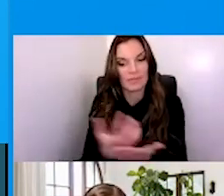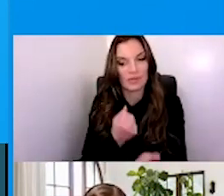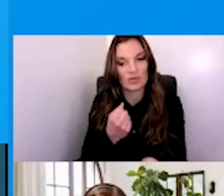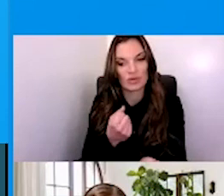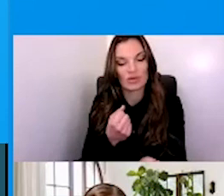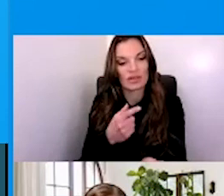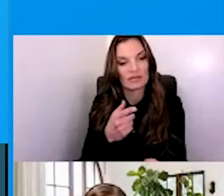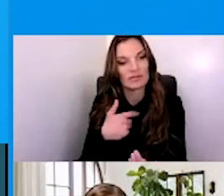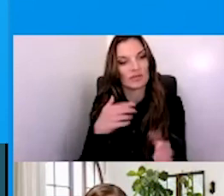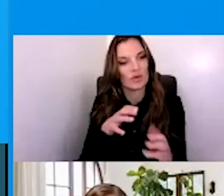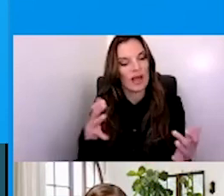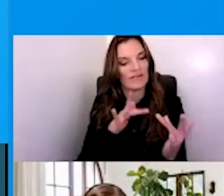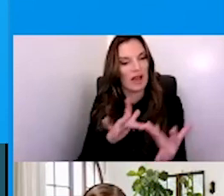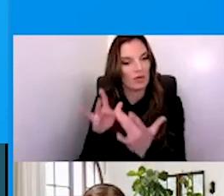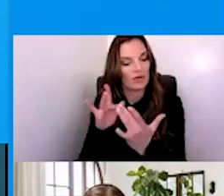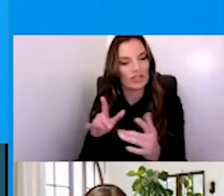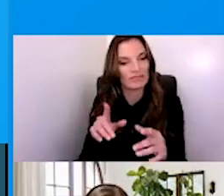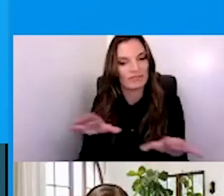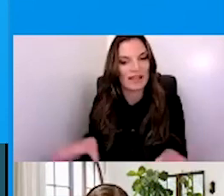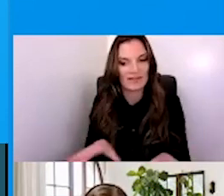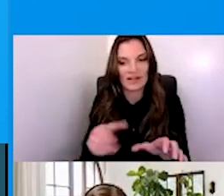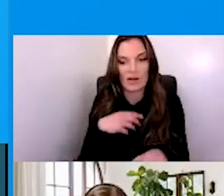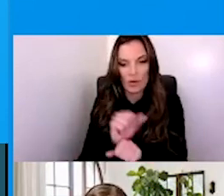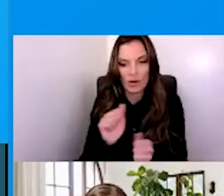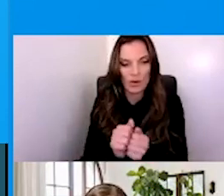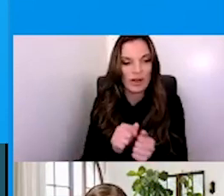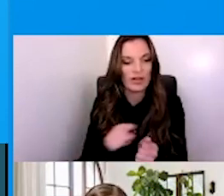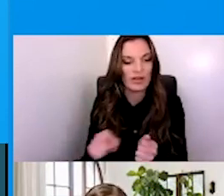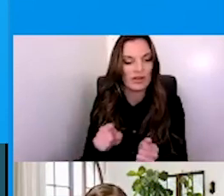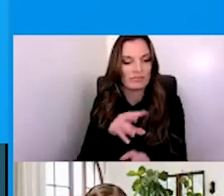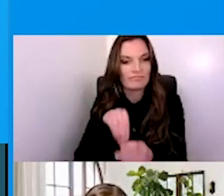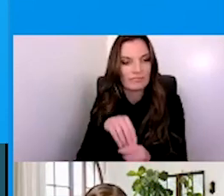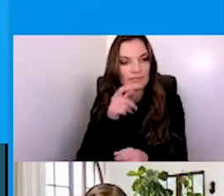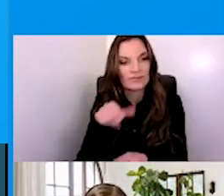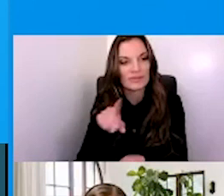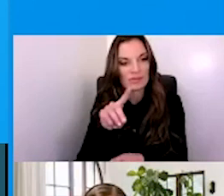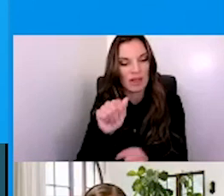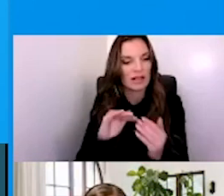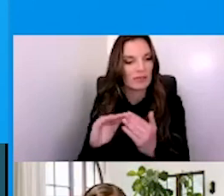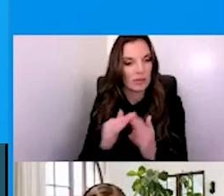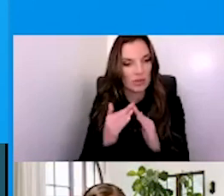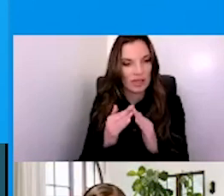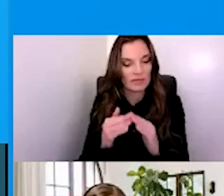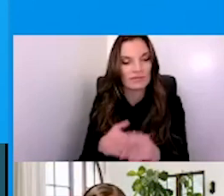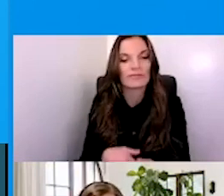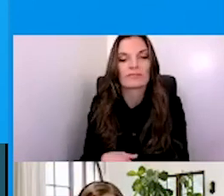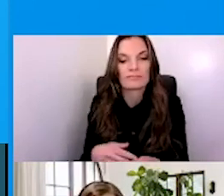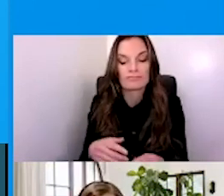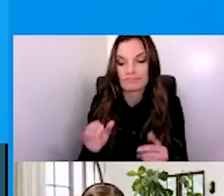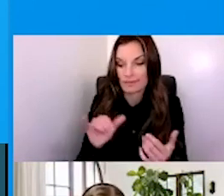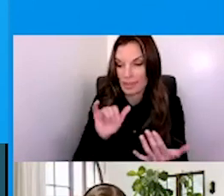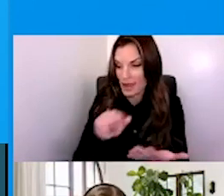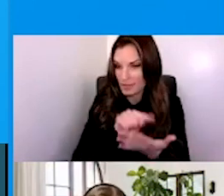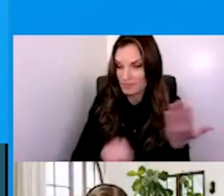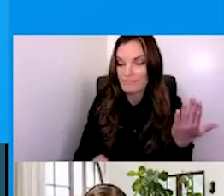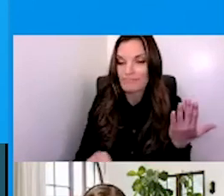lot of outreach activities where I get to work with members of our disability community on these important issues. With all that in mind,